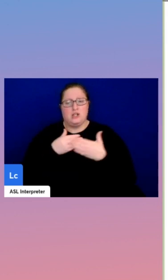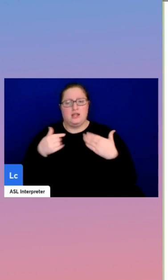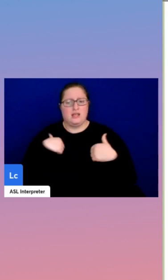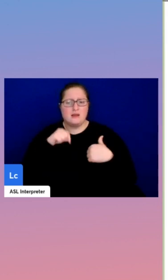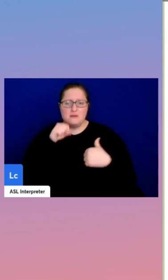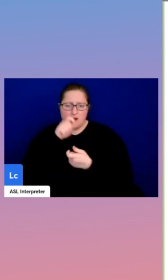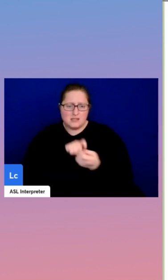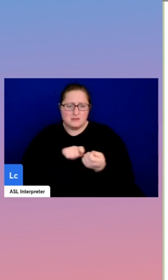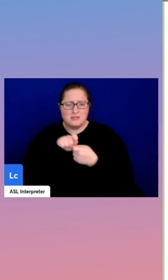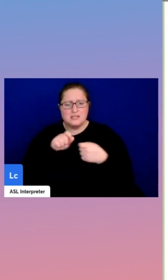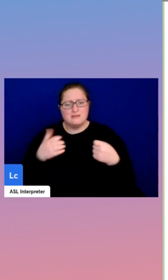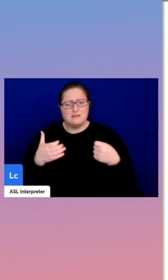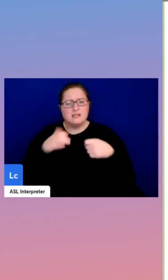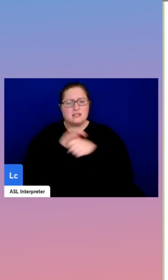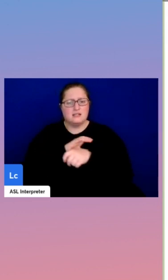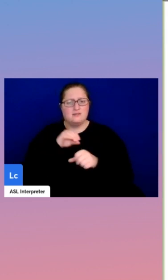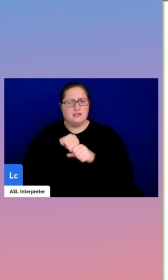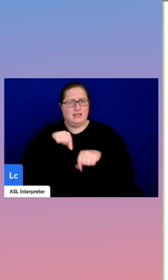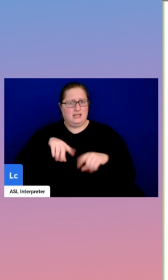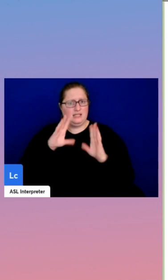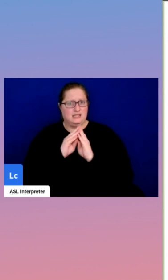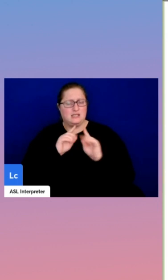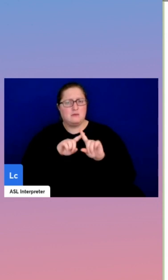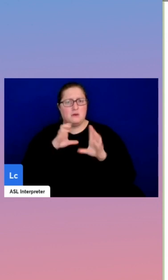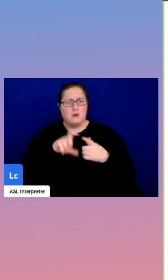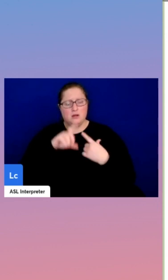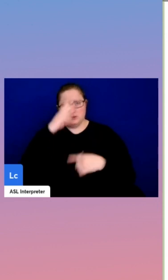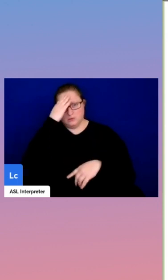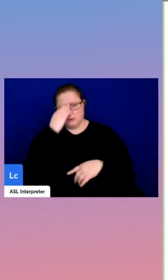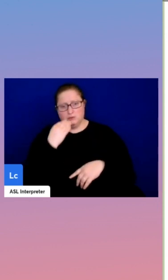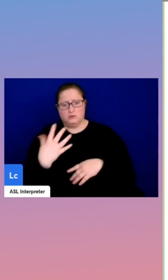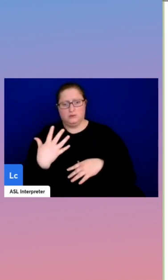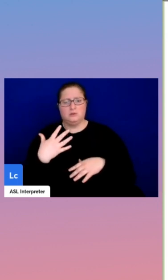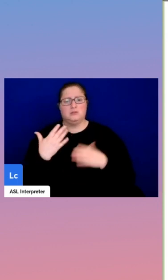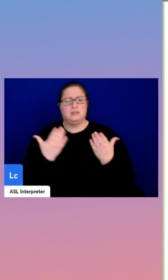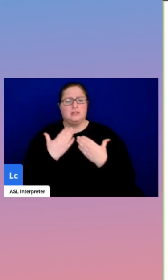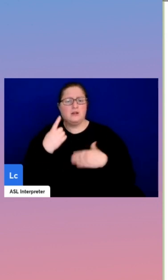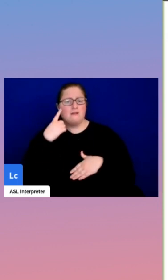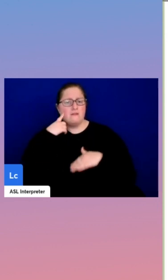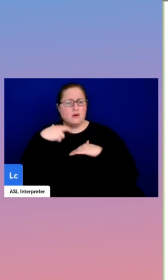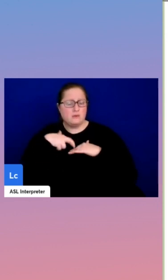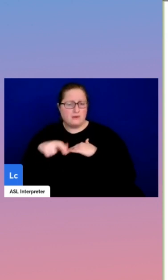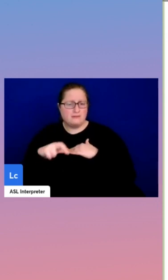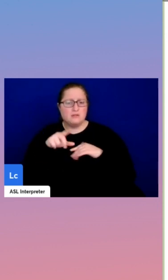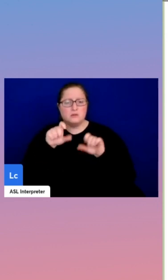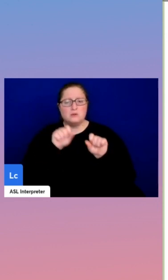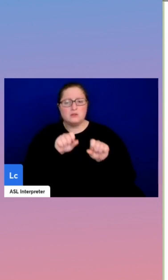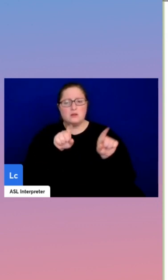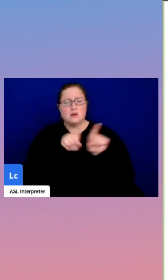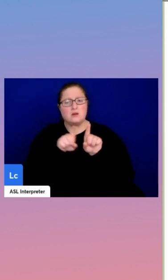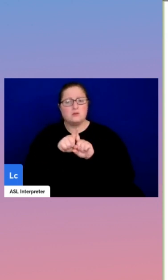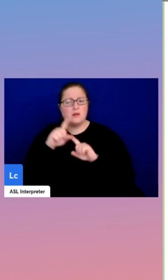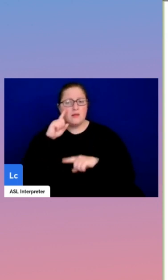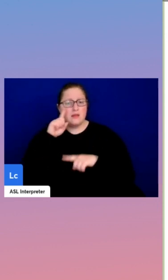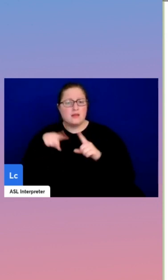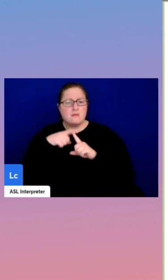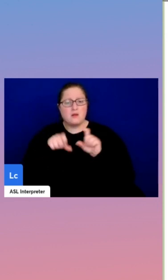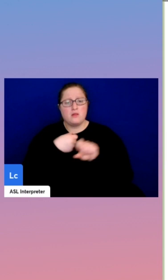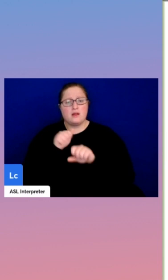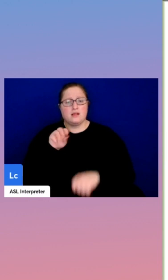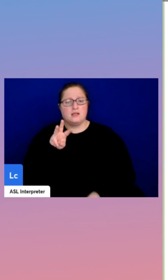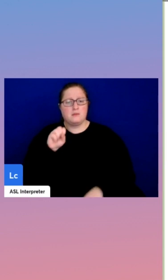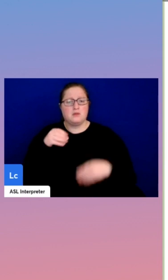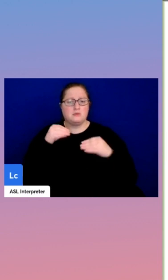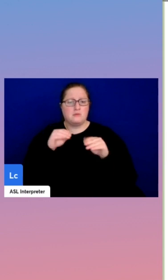specifically covering in this session, but I just wanted to hint at it in here for a reference. You can also think about locking your AWS Marketplace